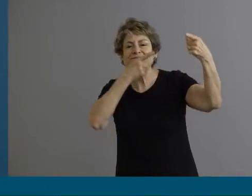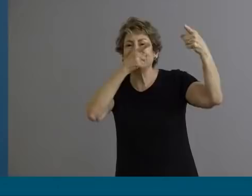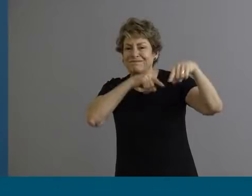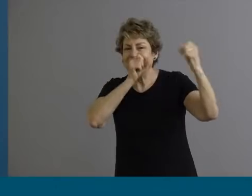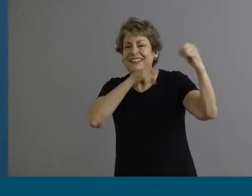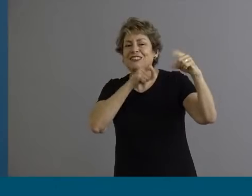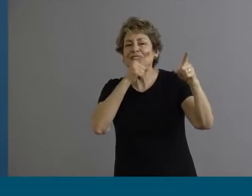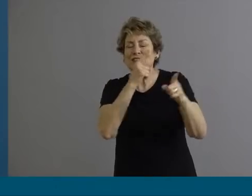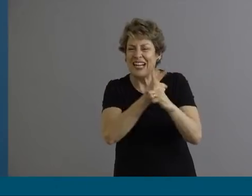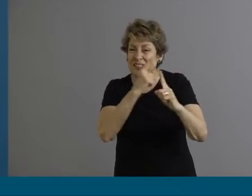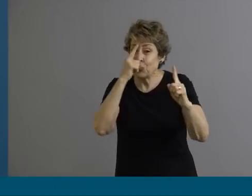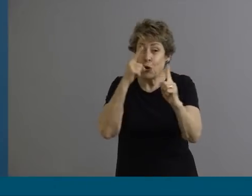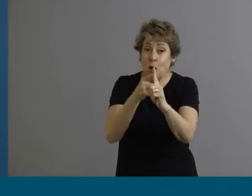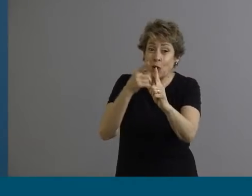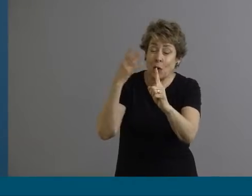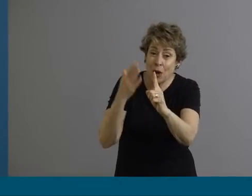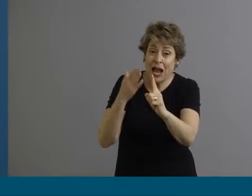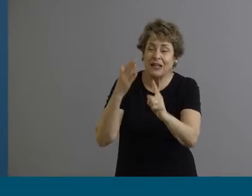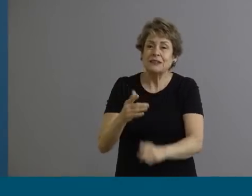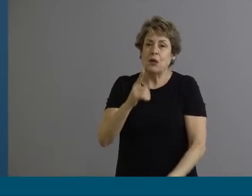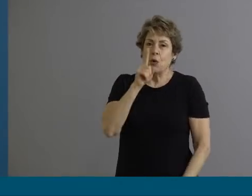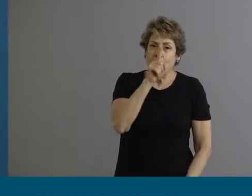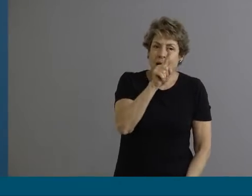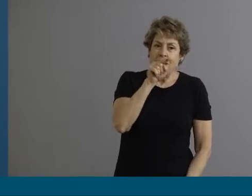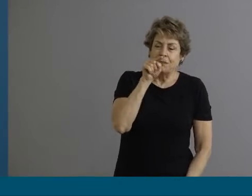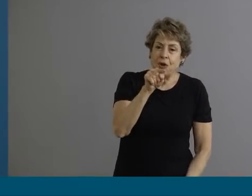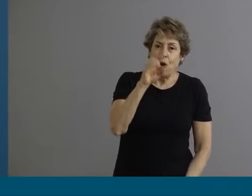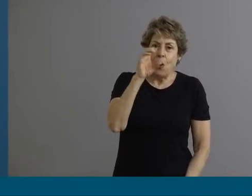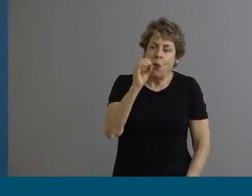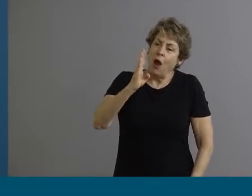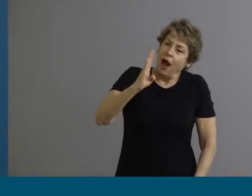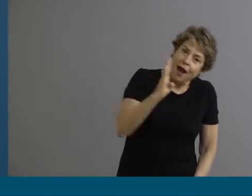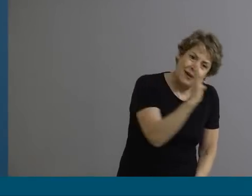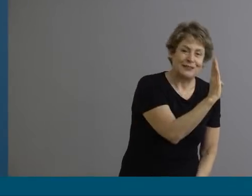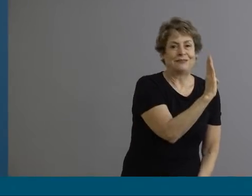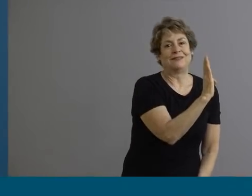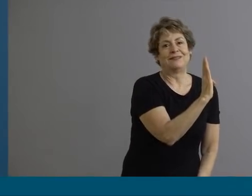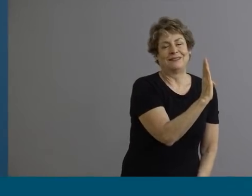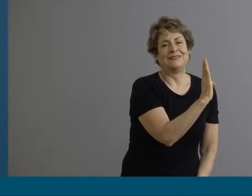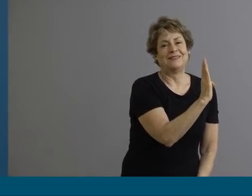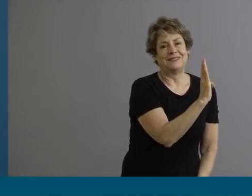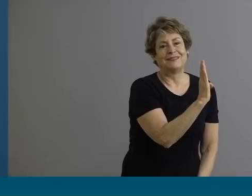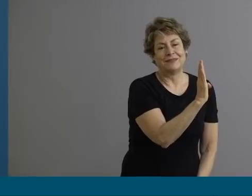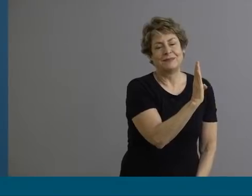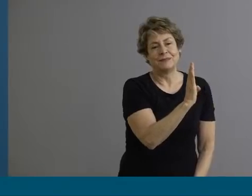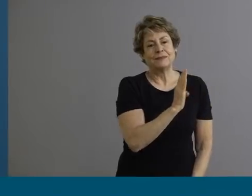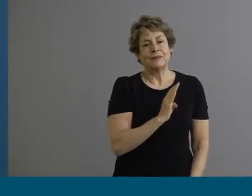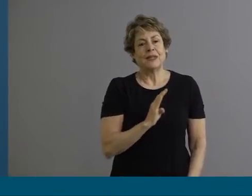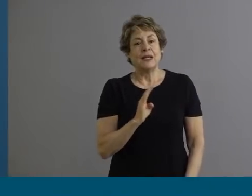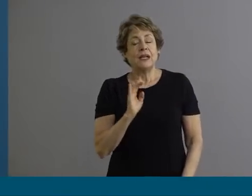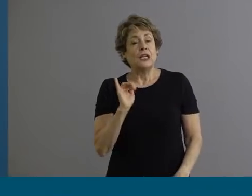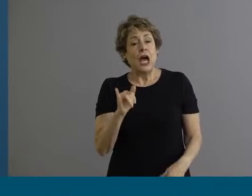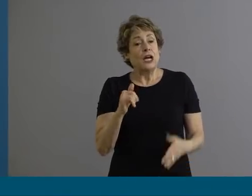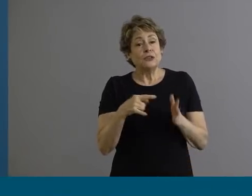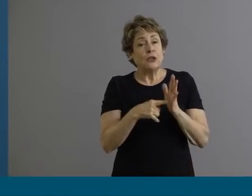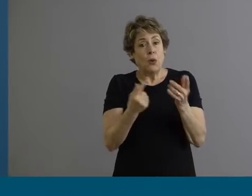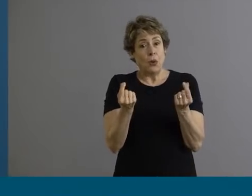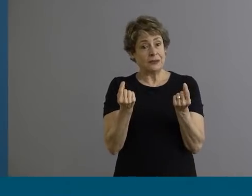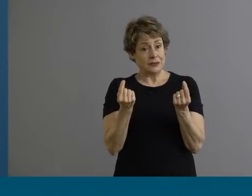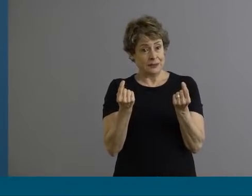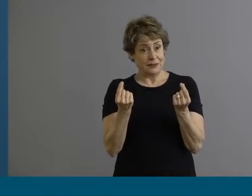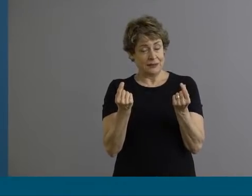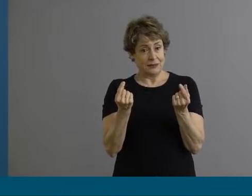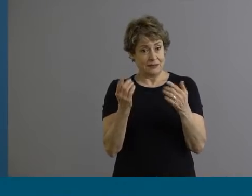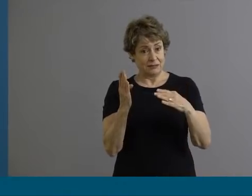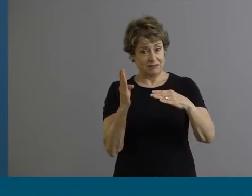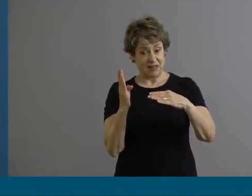below 1, it will mean that the virus is truly spreading and reducing. And you can see where some other folks are